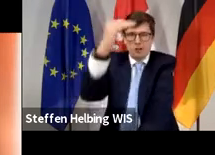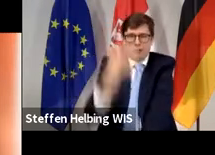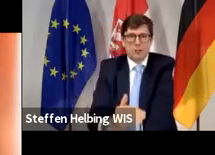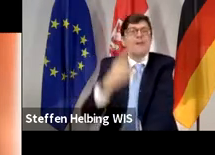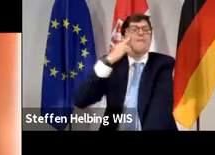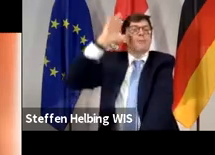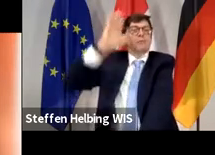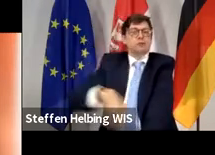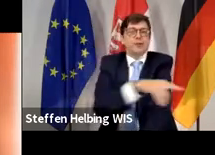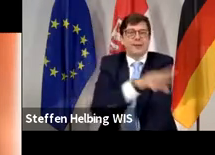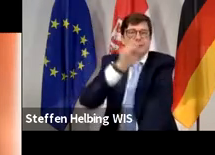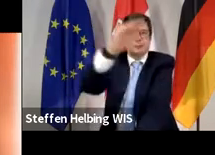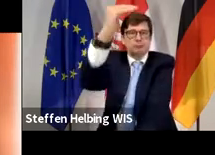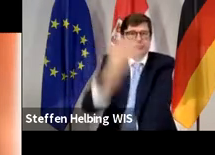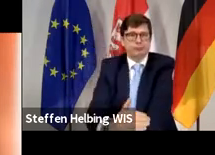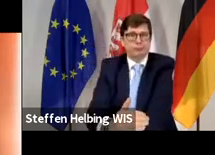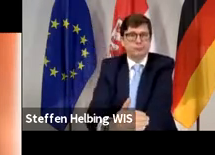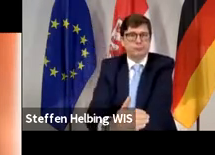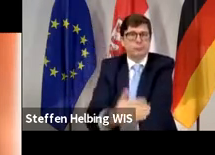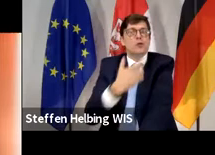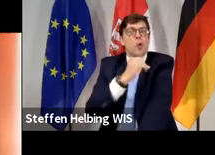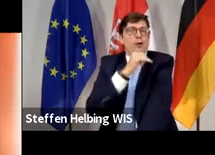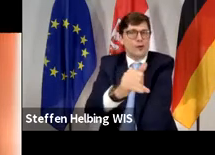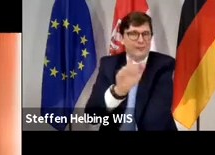then it's saved.